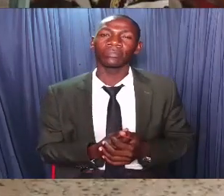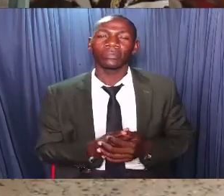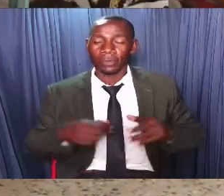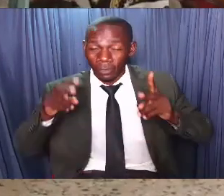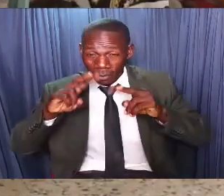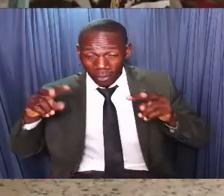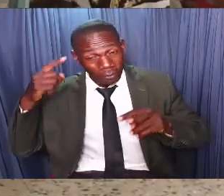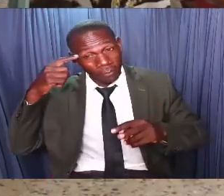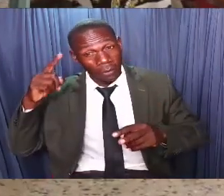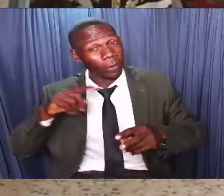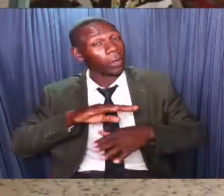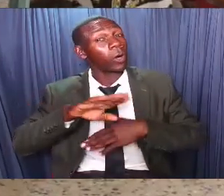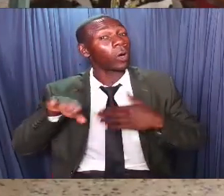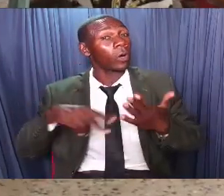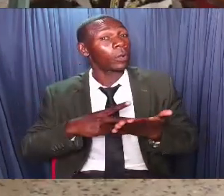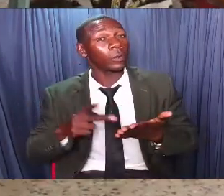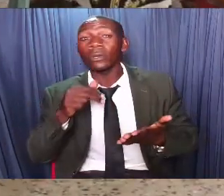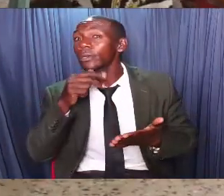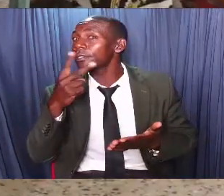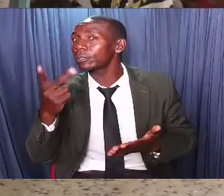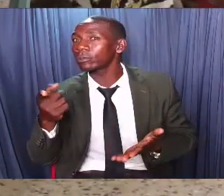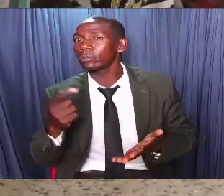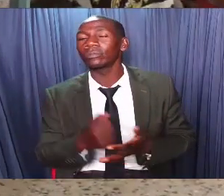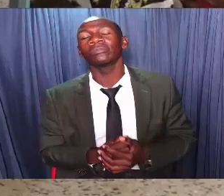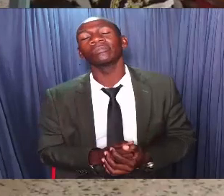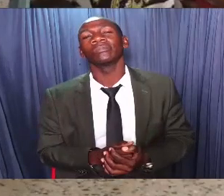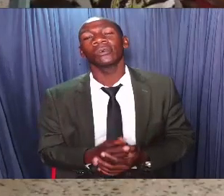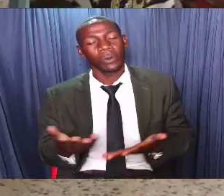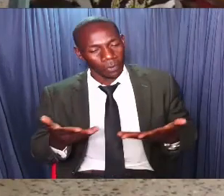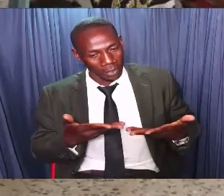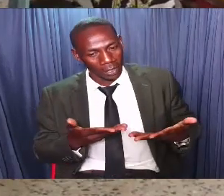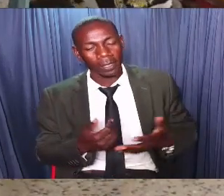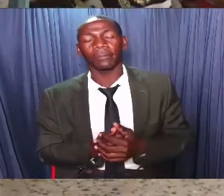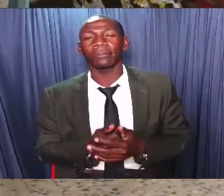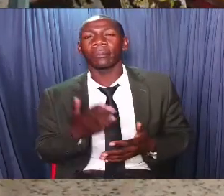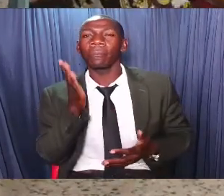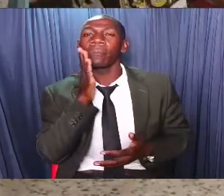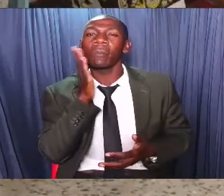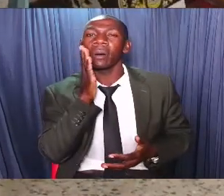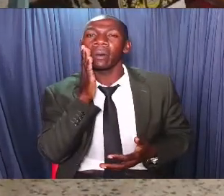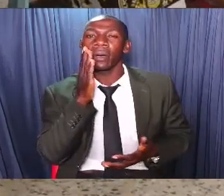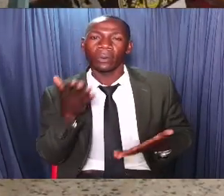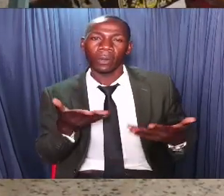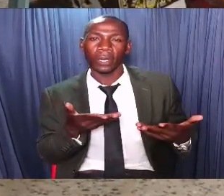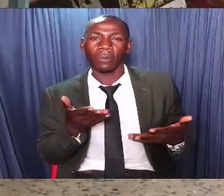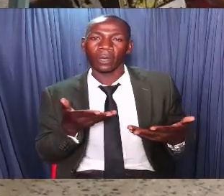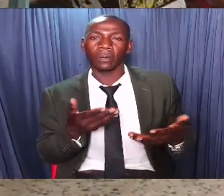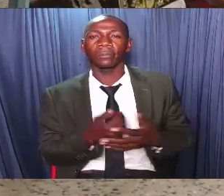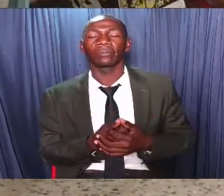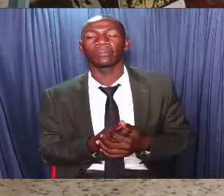Wamekutafuta wiki nzima hawakuoni. They didn't see you the whole week. Karibu. Welcome mama. Karibu.